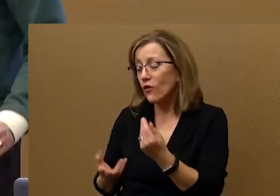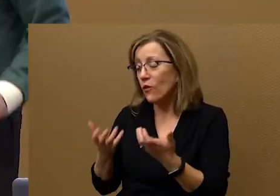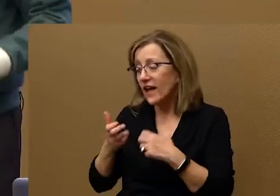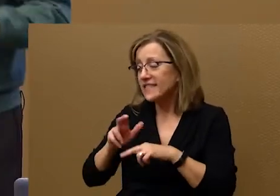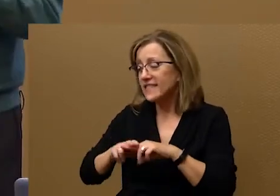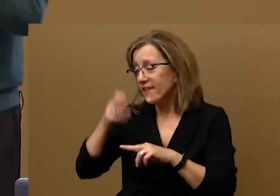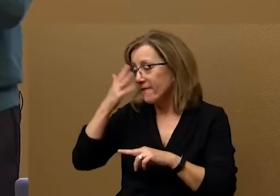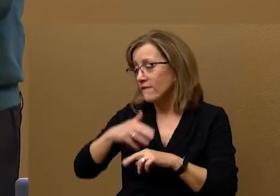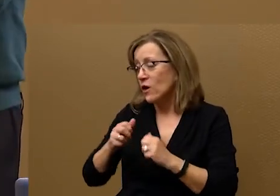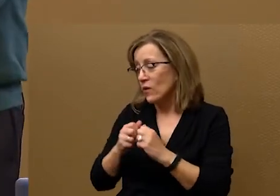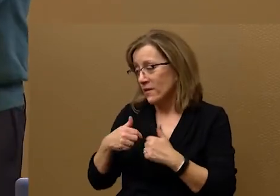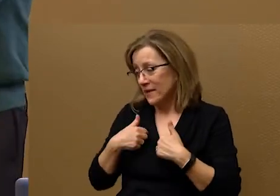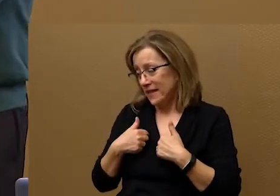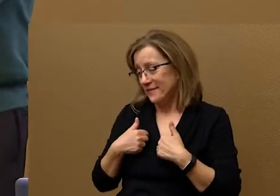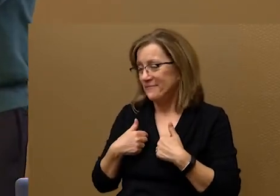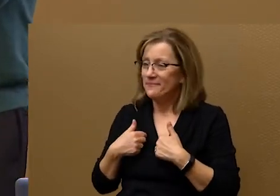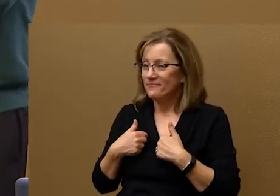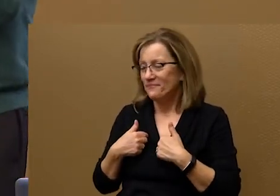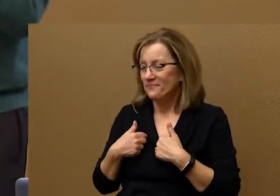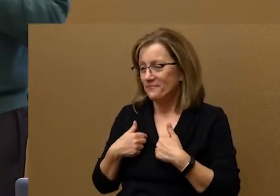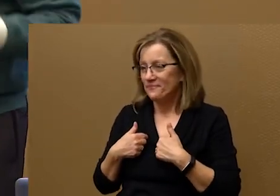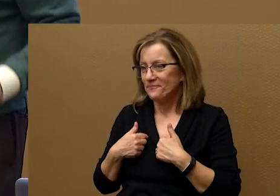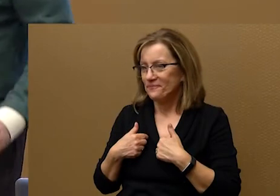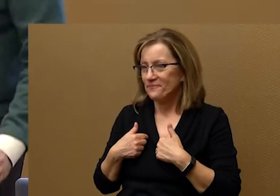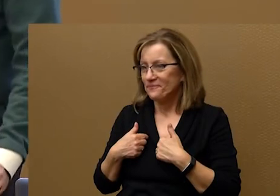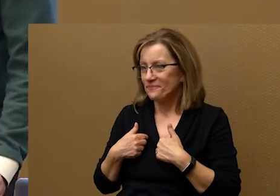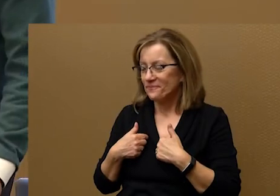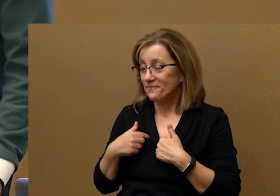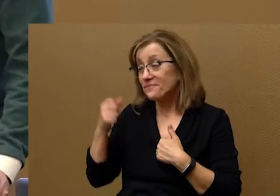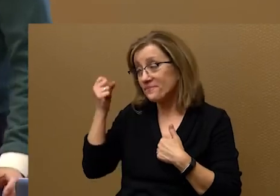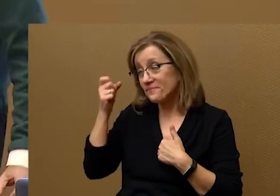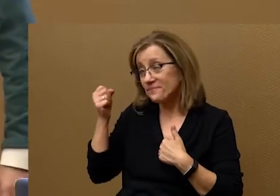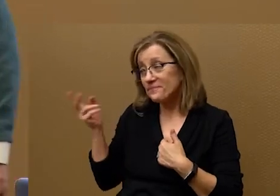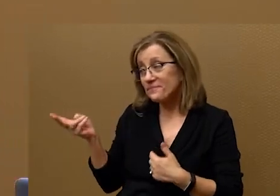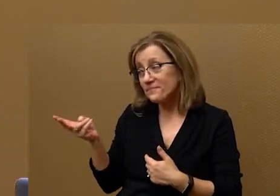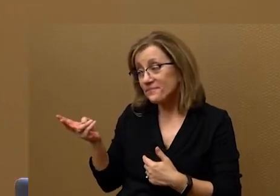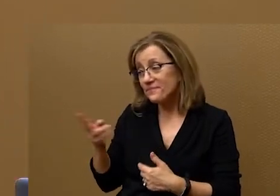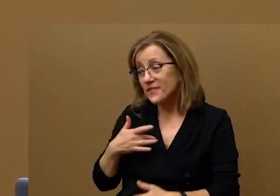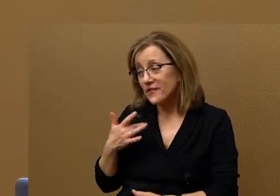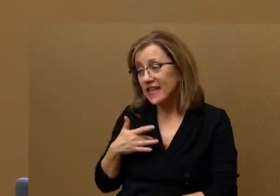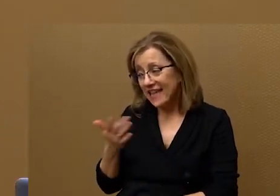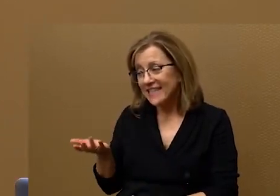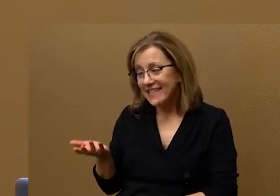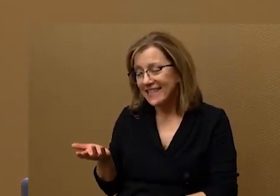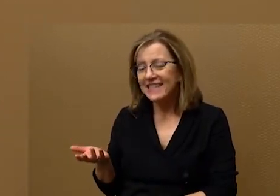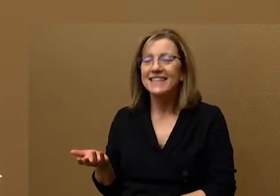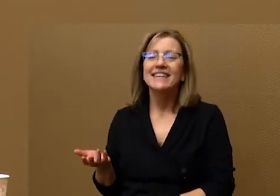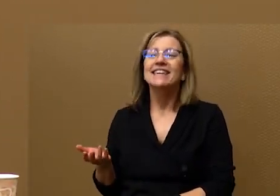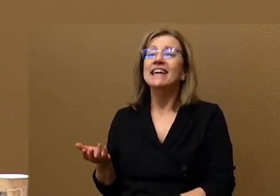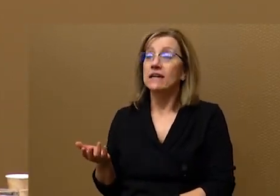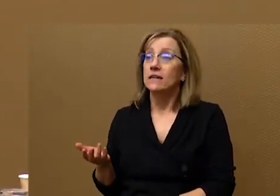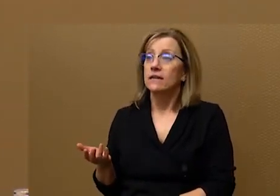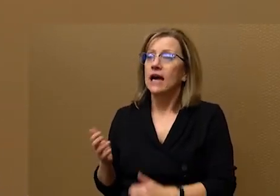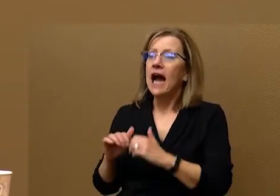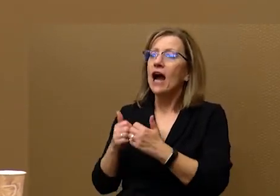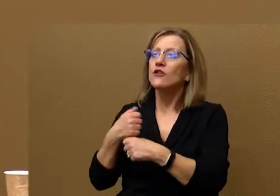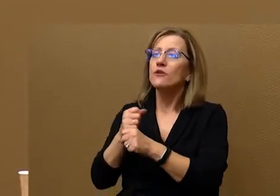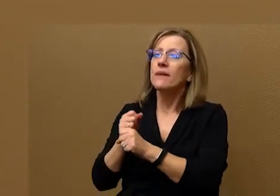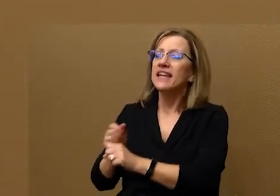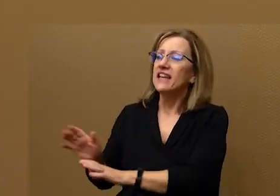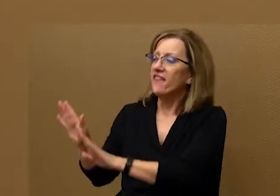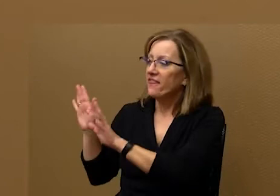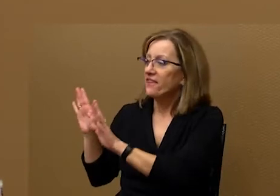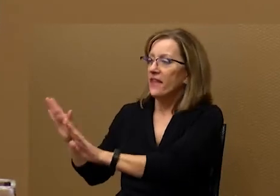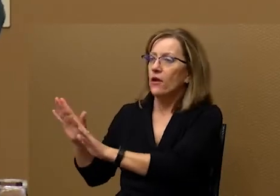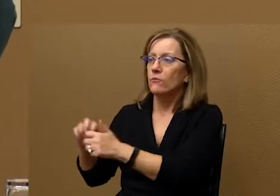I understand the problem. Or I understand how you're feeling. Okay, now, how do you make it their problem?